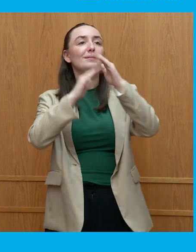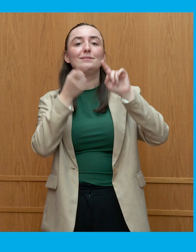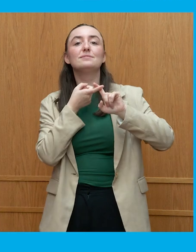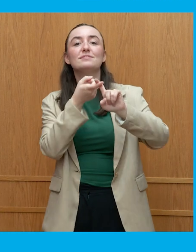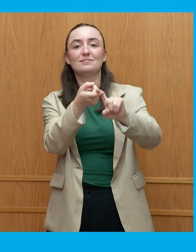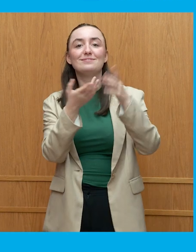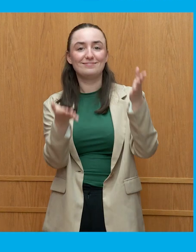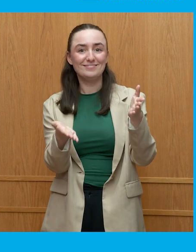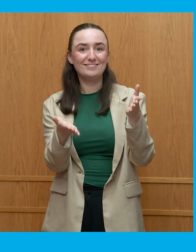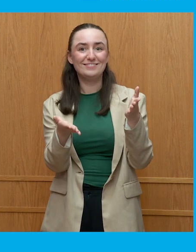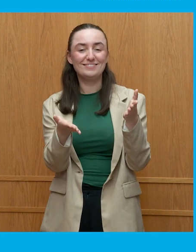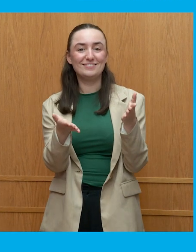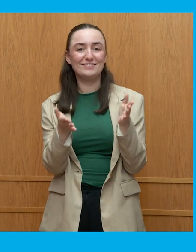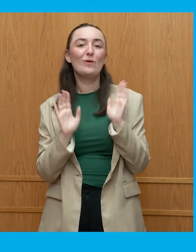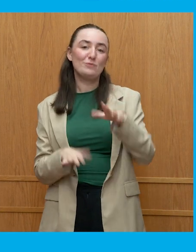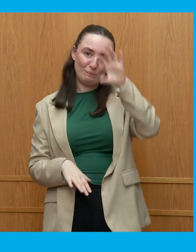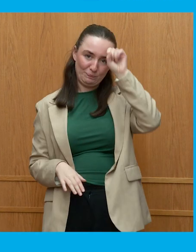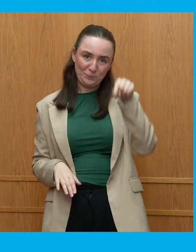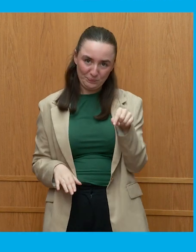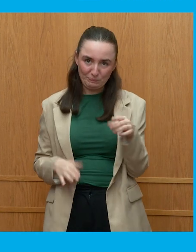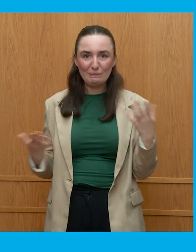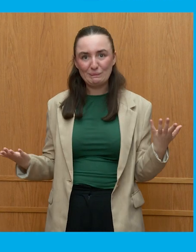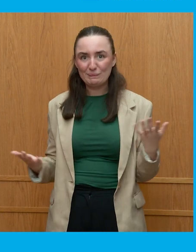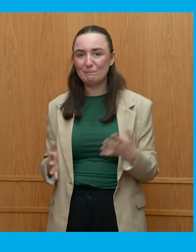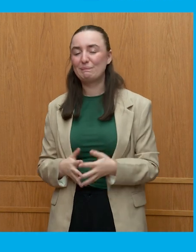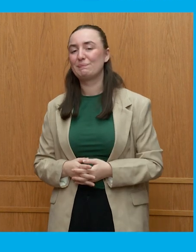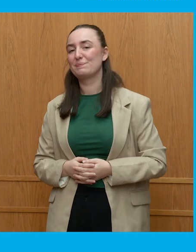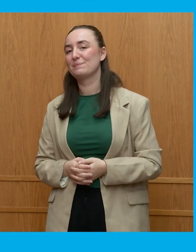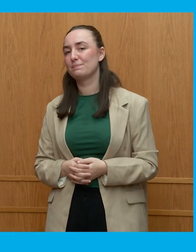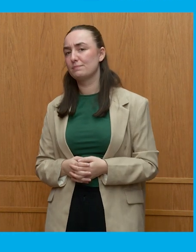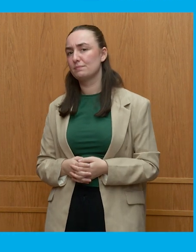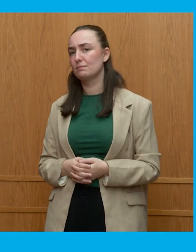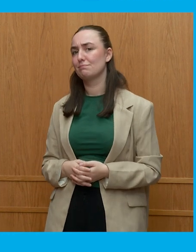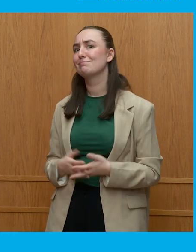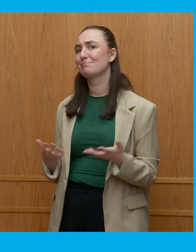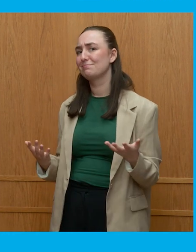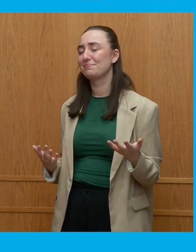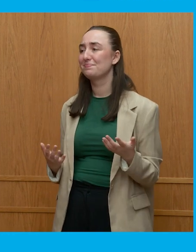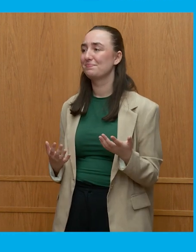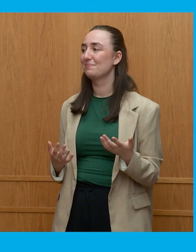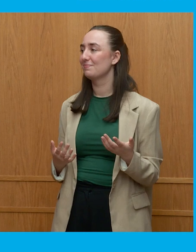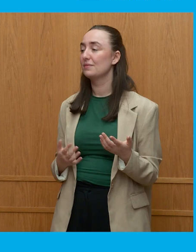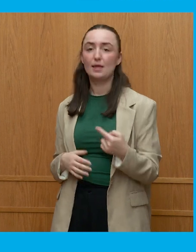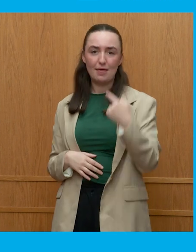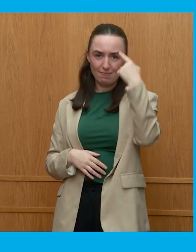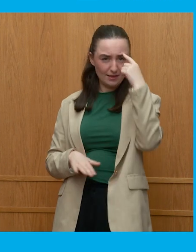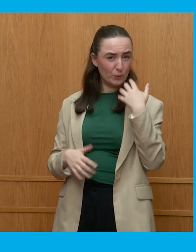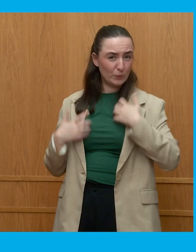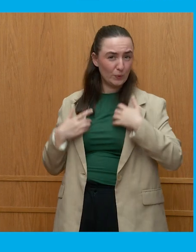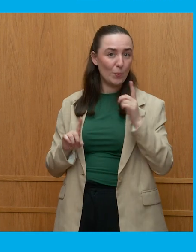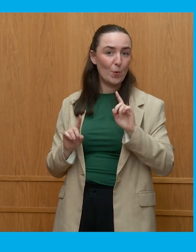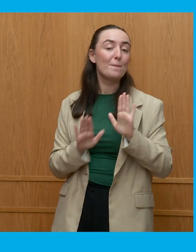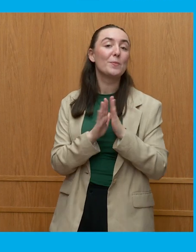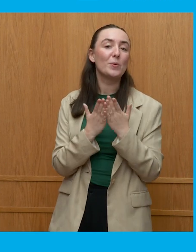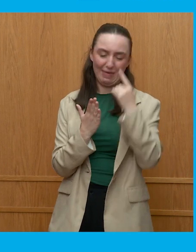ever talks about the programme after the building's finished. I mean, I see on the point of a book, which I think is needs to